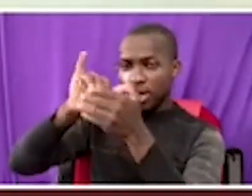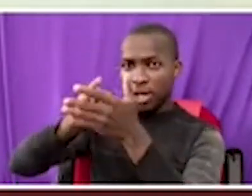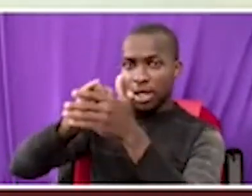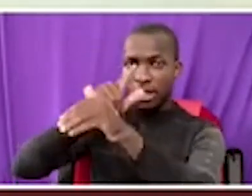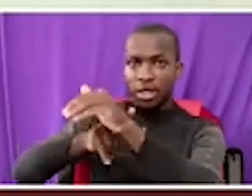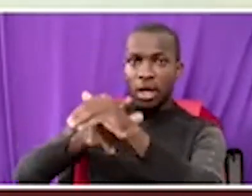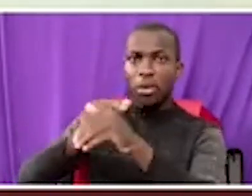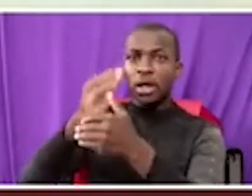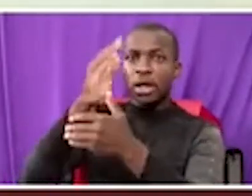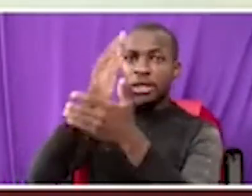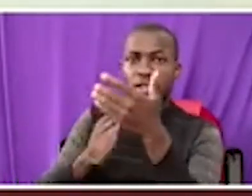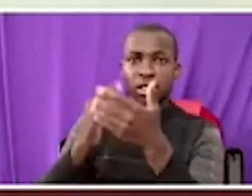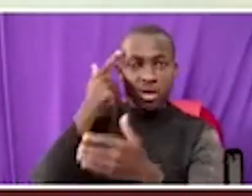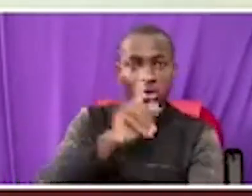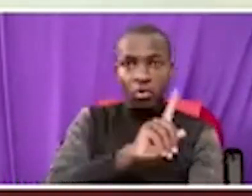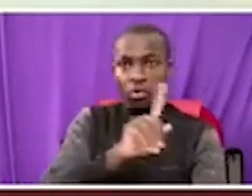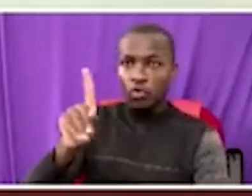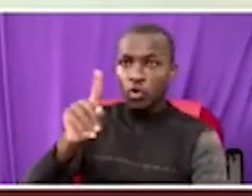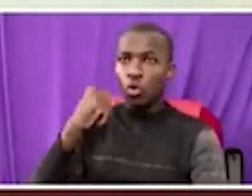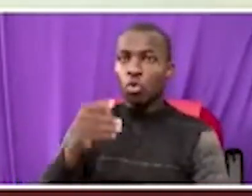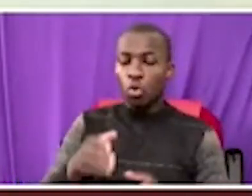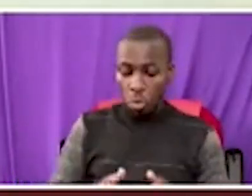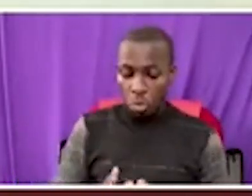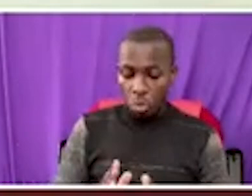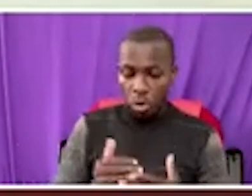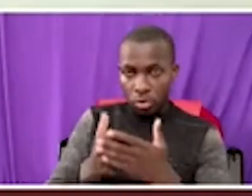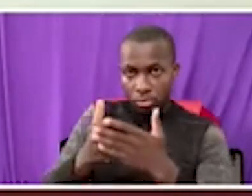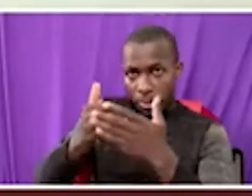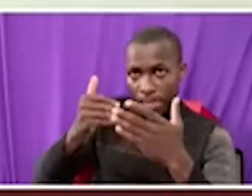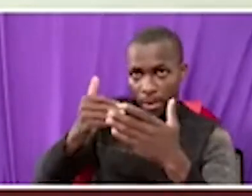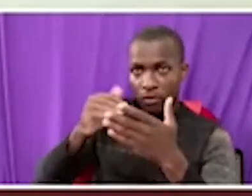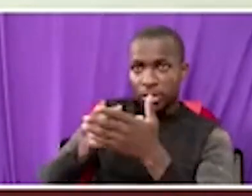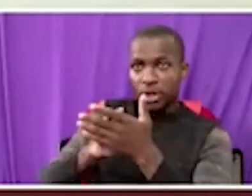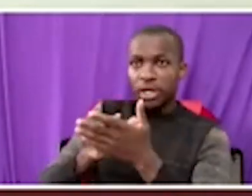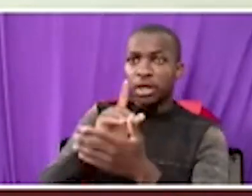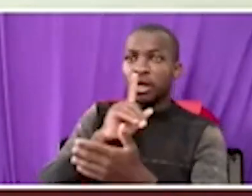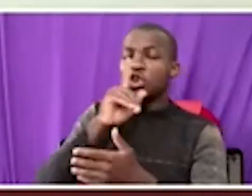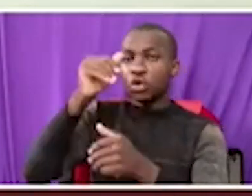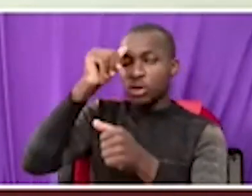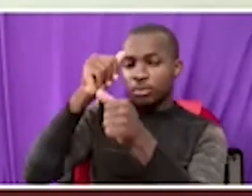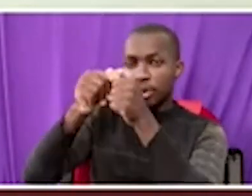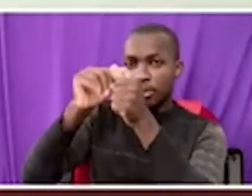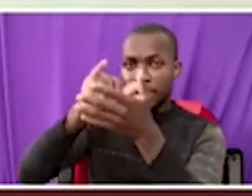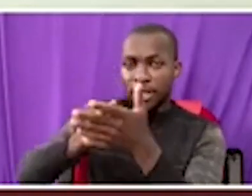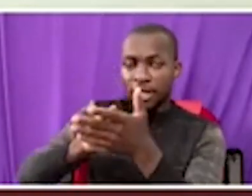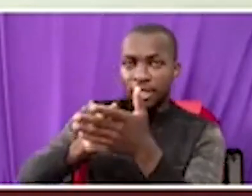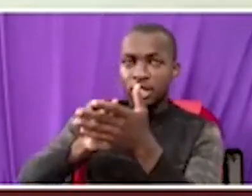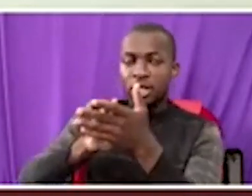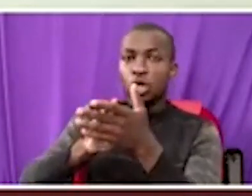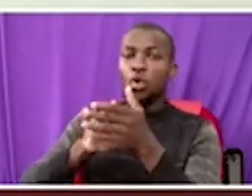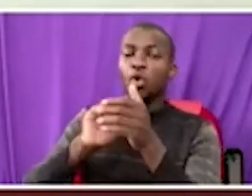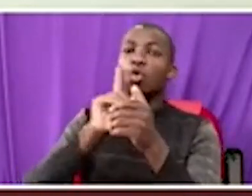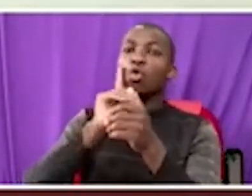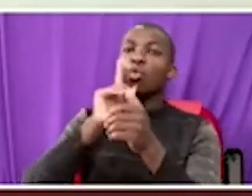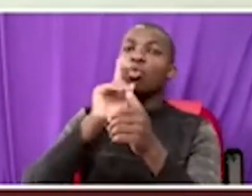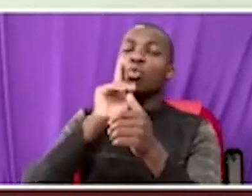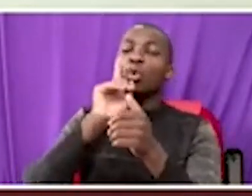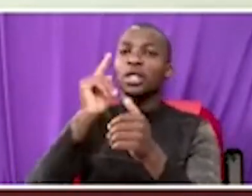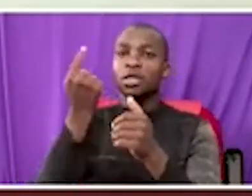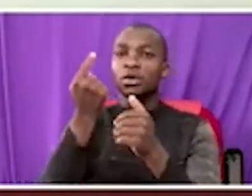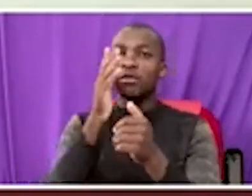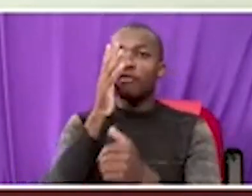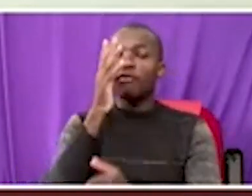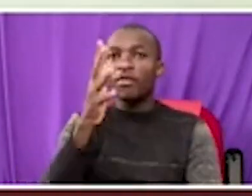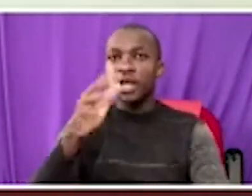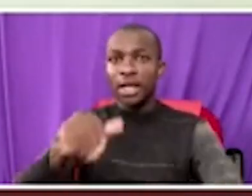who were born before then, I'm sure you remember that. 1,500 lives were lost.